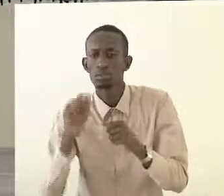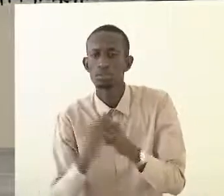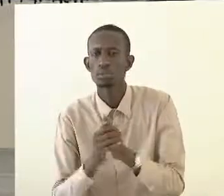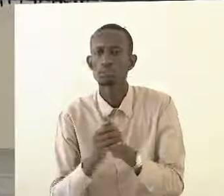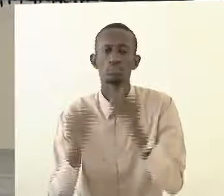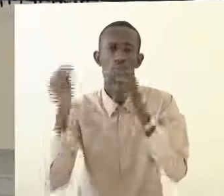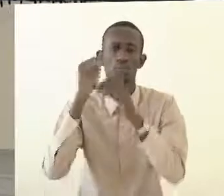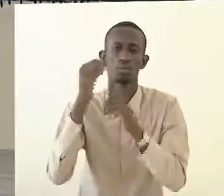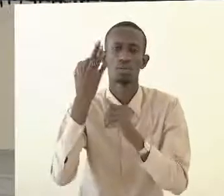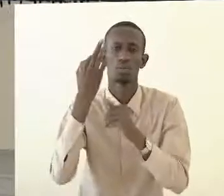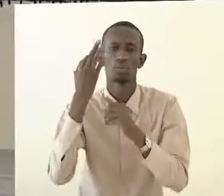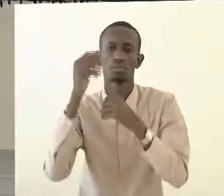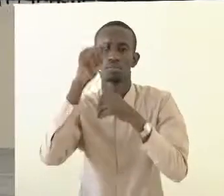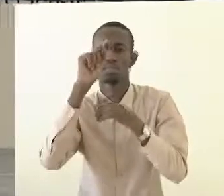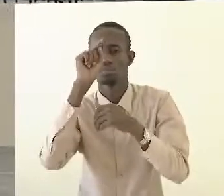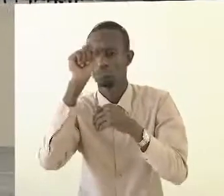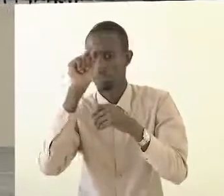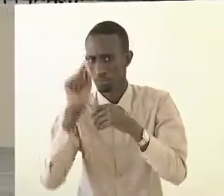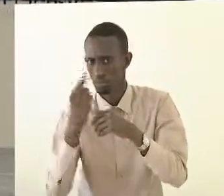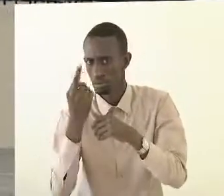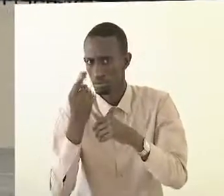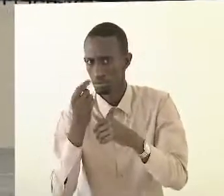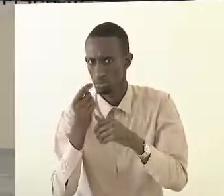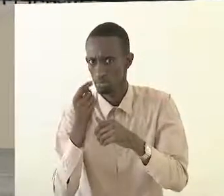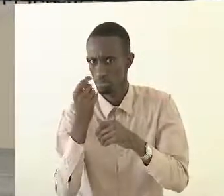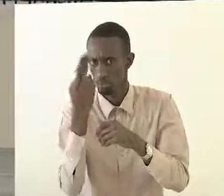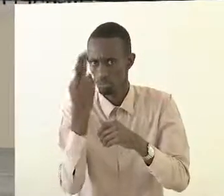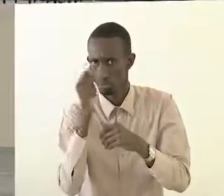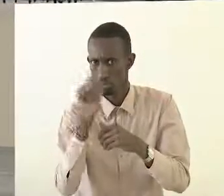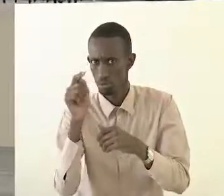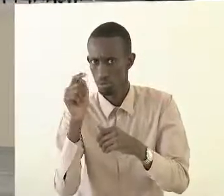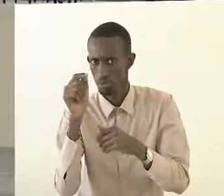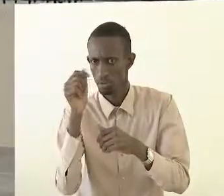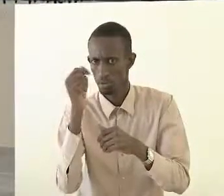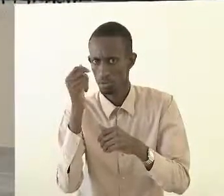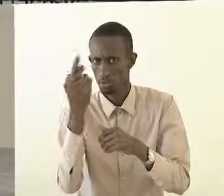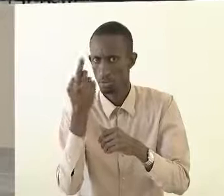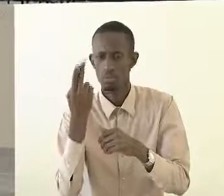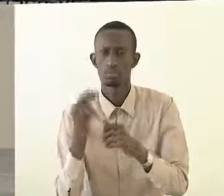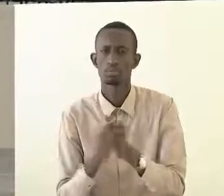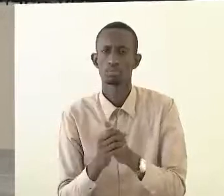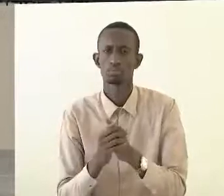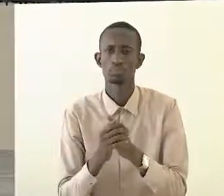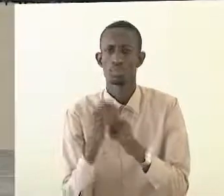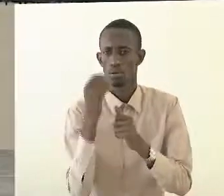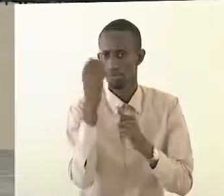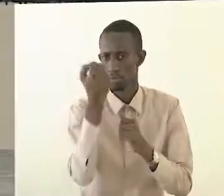3 divided by 2 plus 1. That will be 5 divided by 2 divided by 5 over